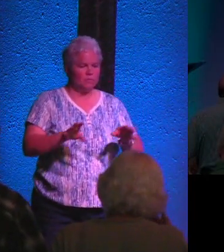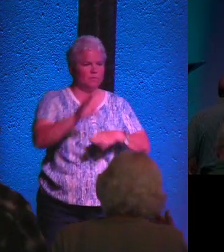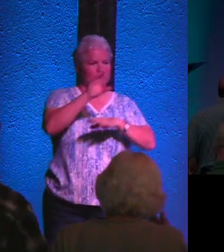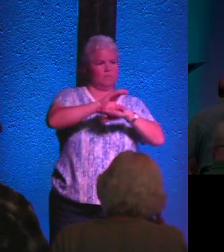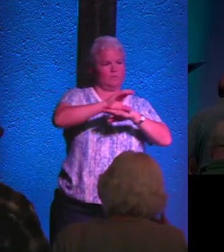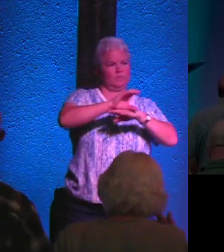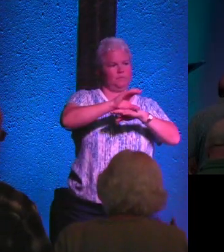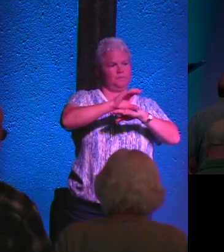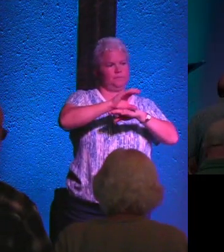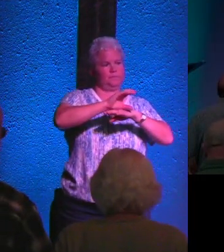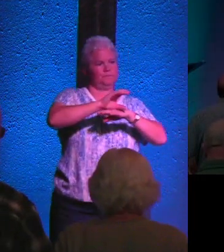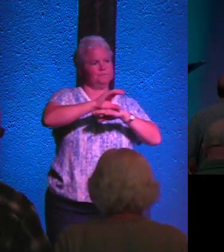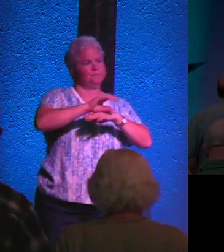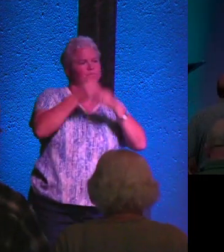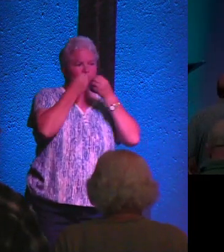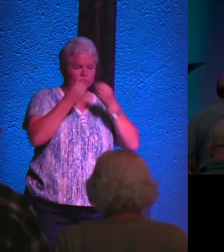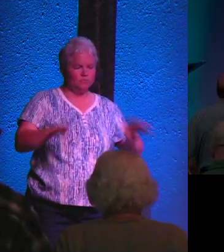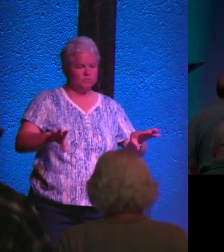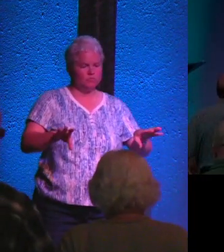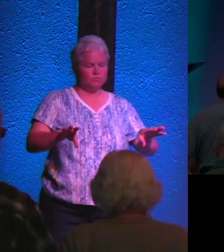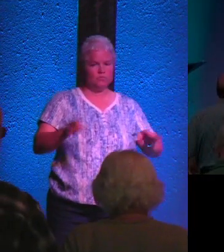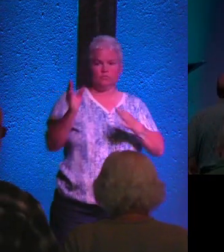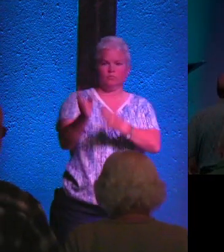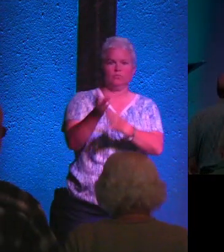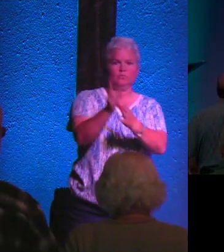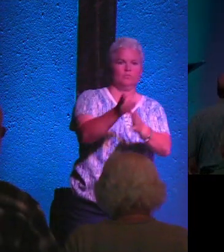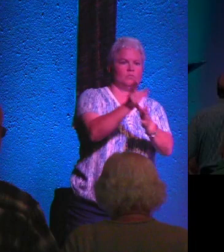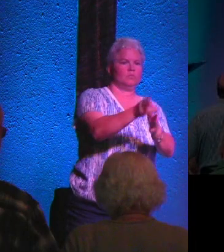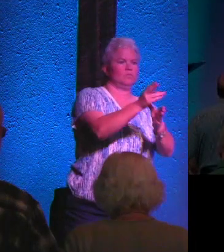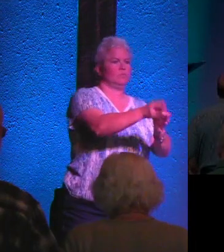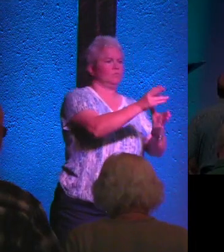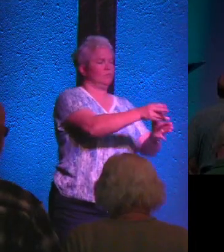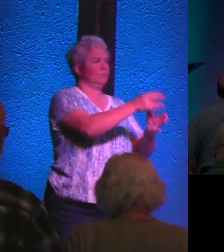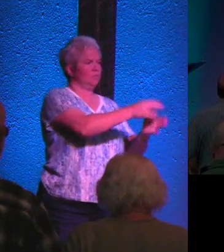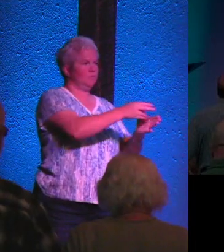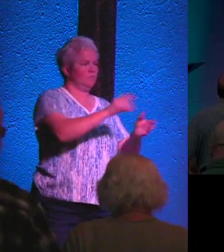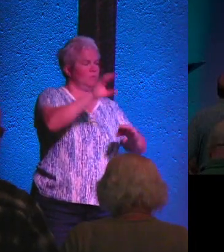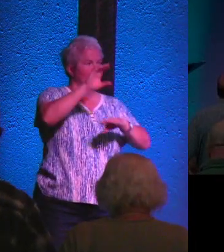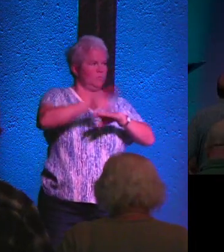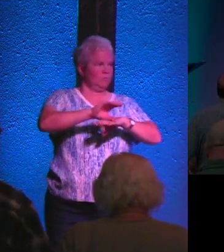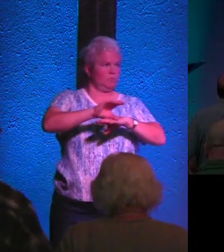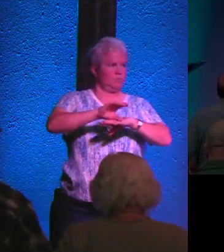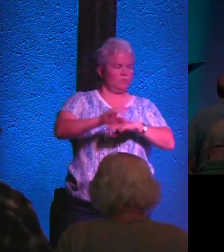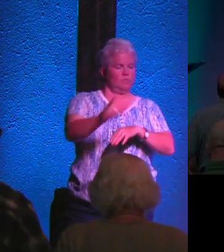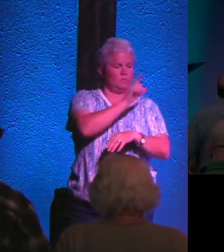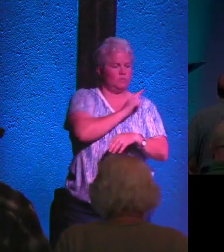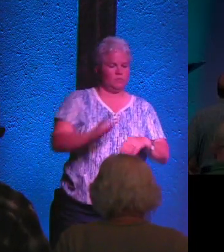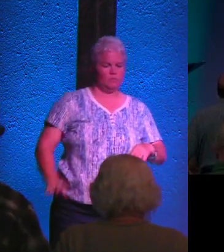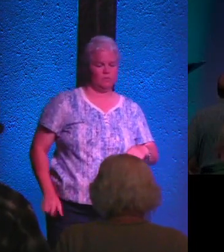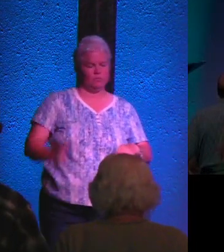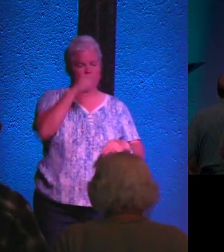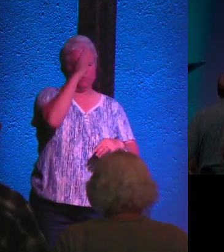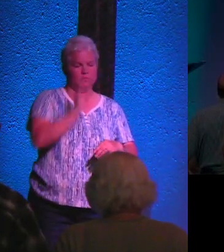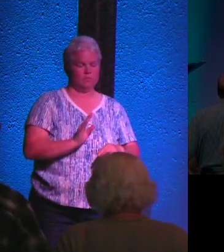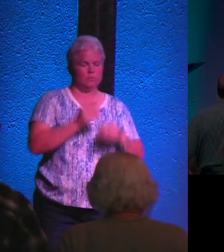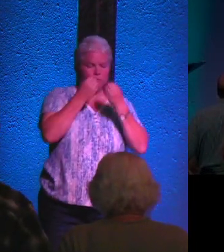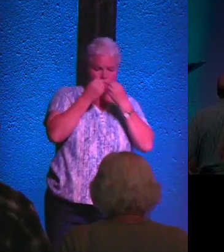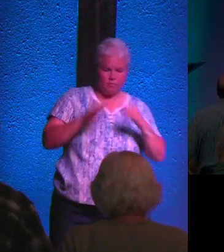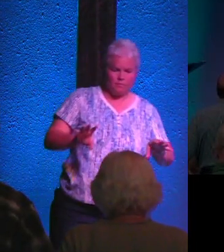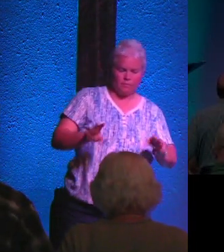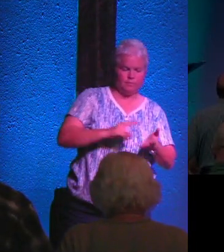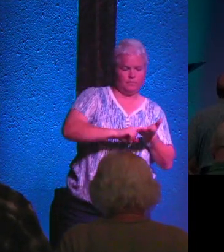upon this congregation, a blessing upon each person. And as a congregation, Lord God, we bless your